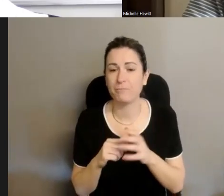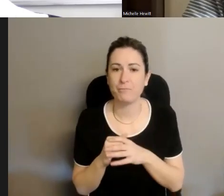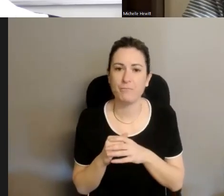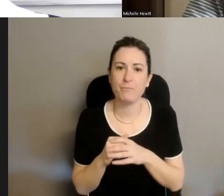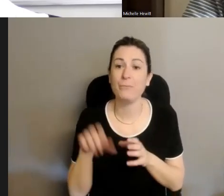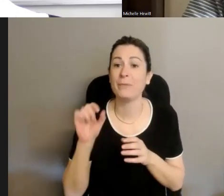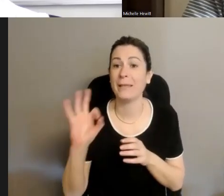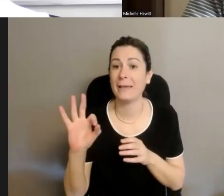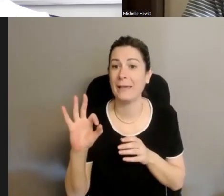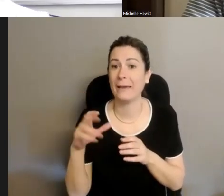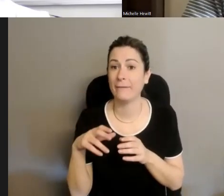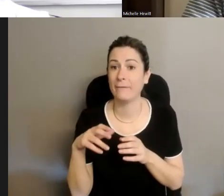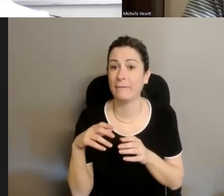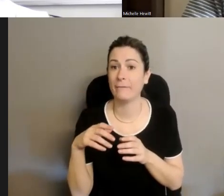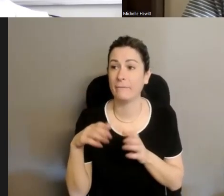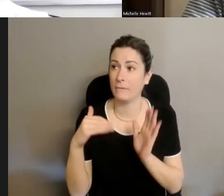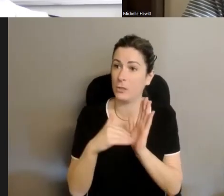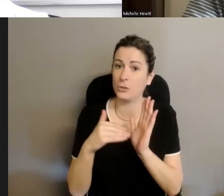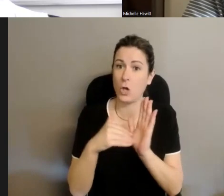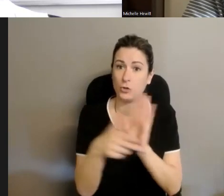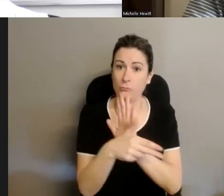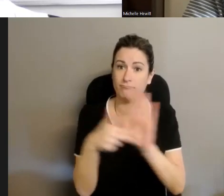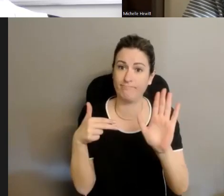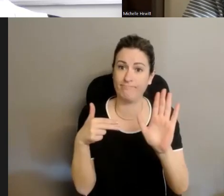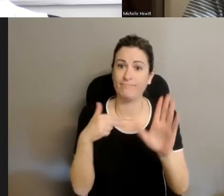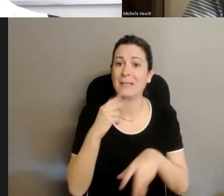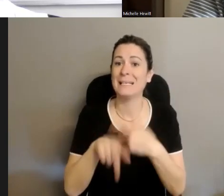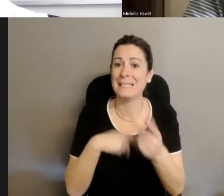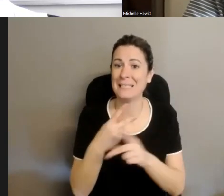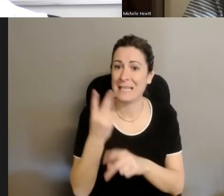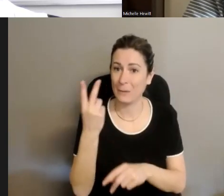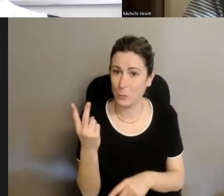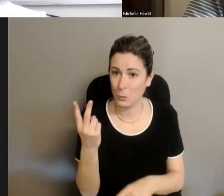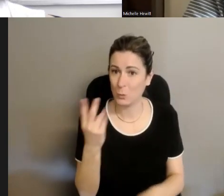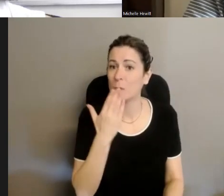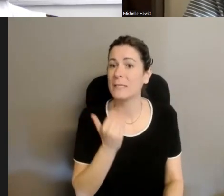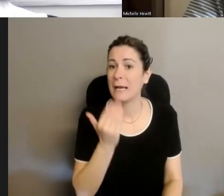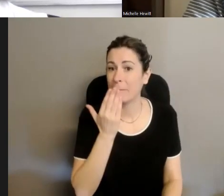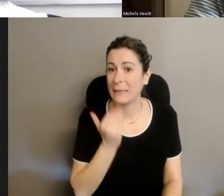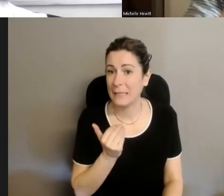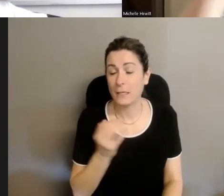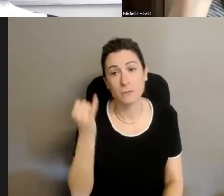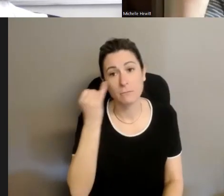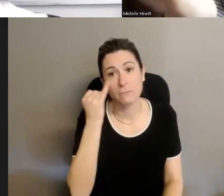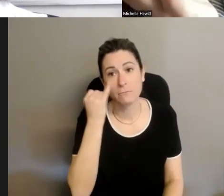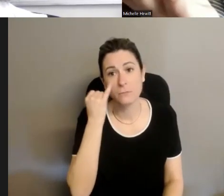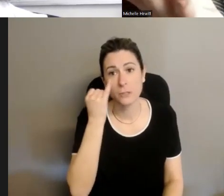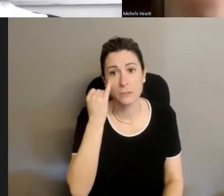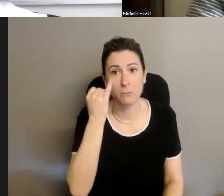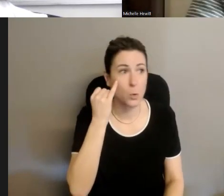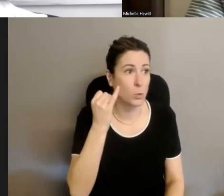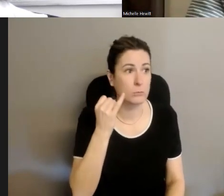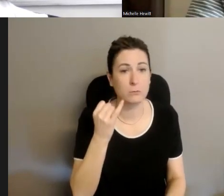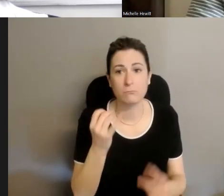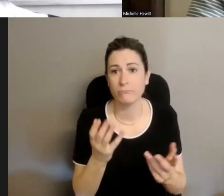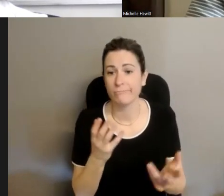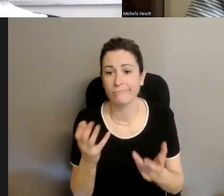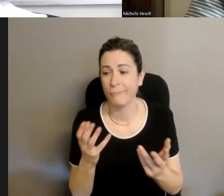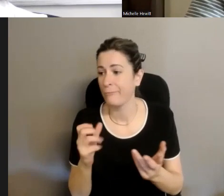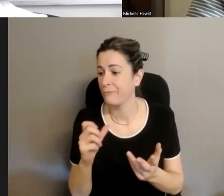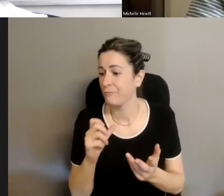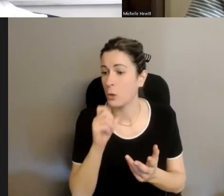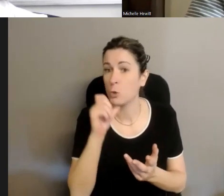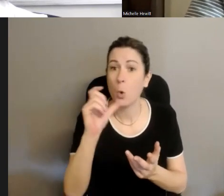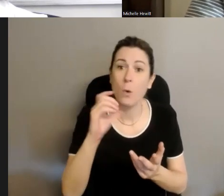2 diabetes who are not able to access a decent food supply, that's another whole area that we have had no